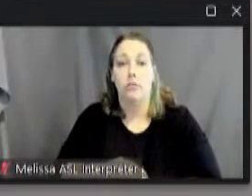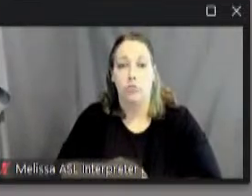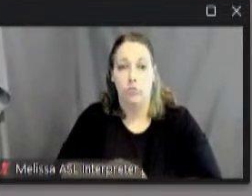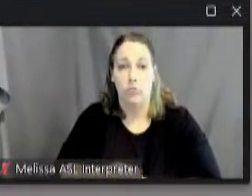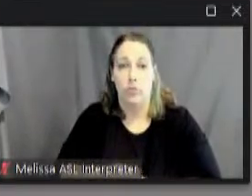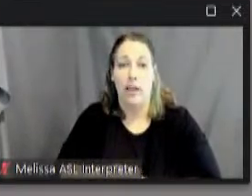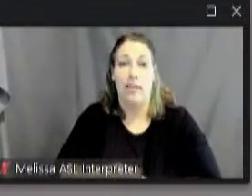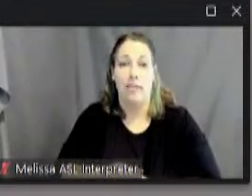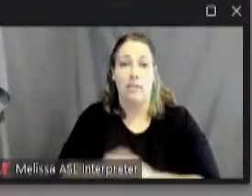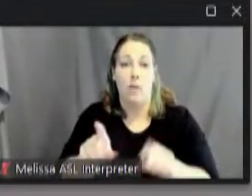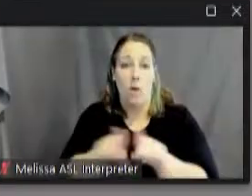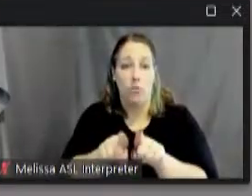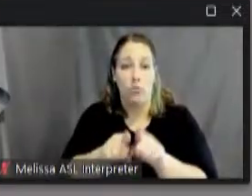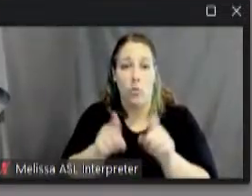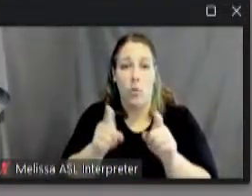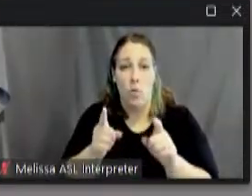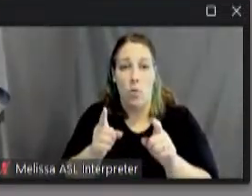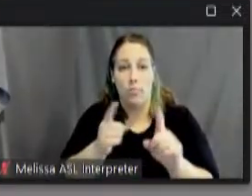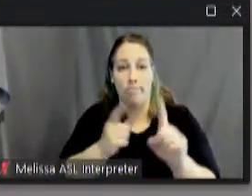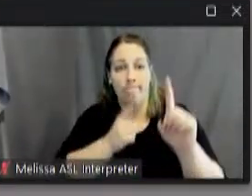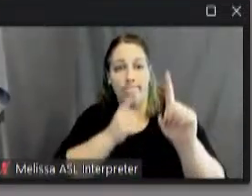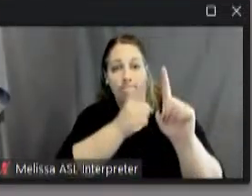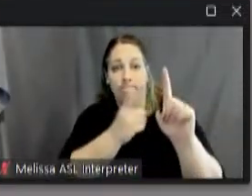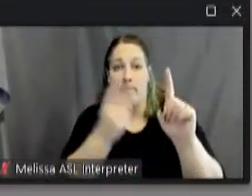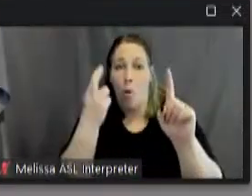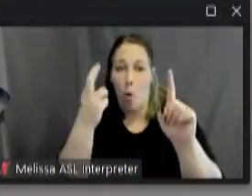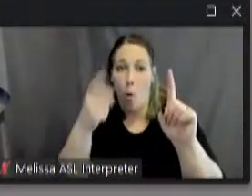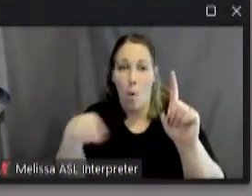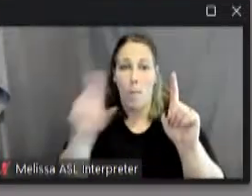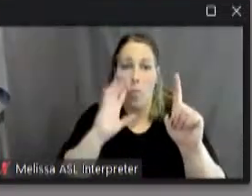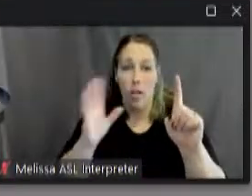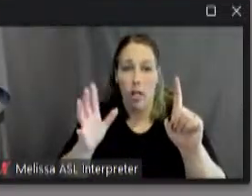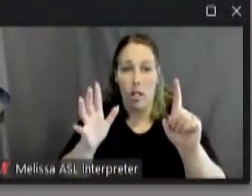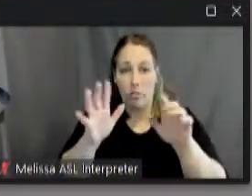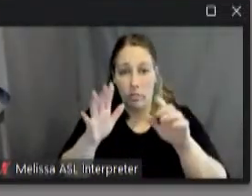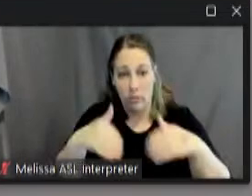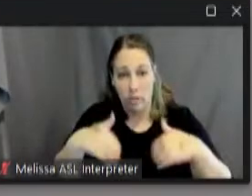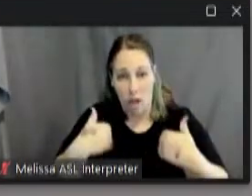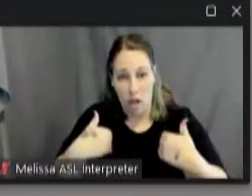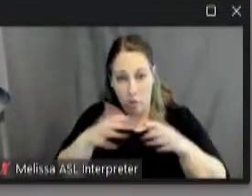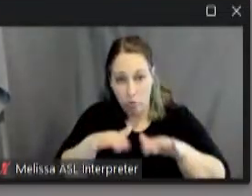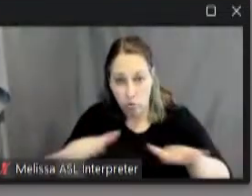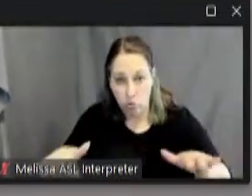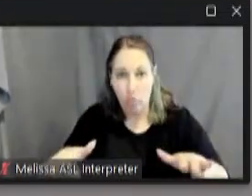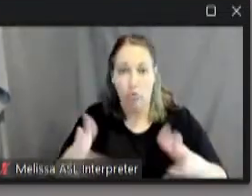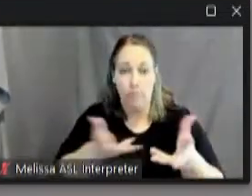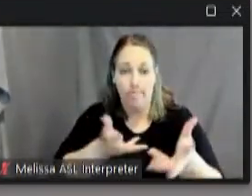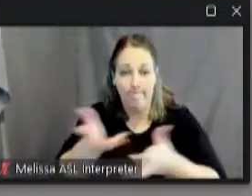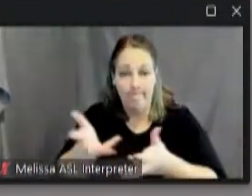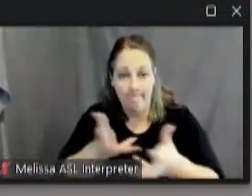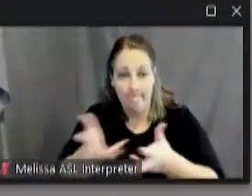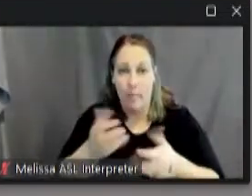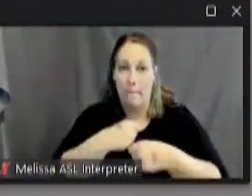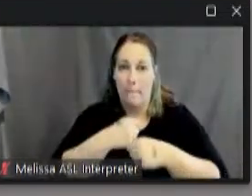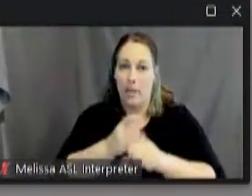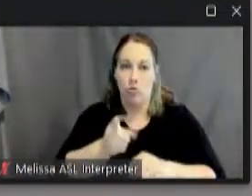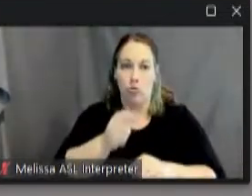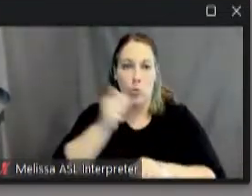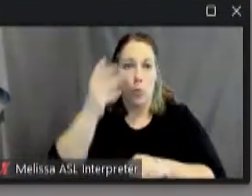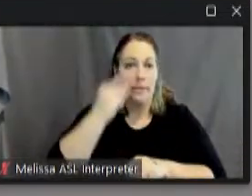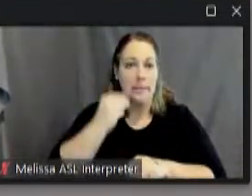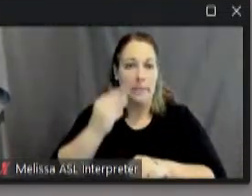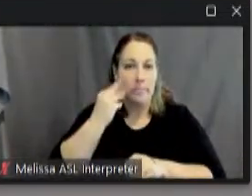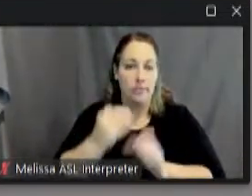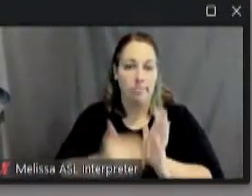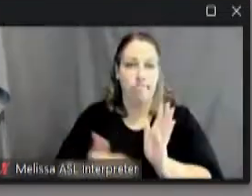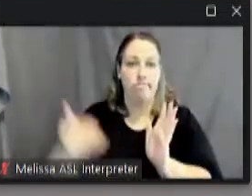younger children to ensure that there is non-repetition of these horrors. It's important to have comprehensive